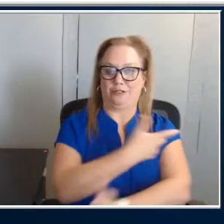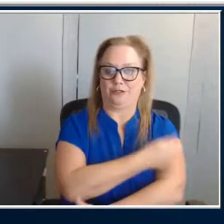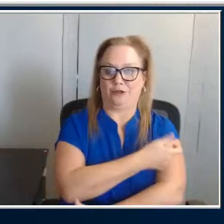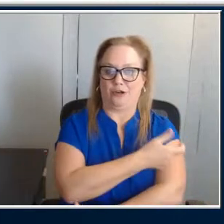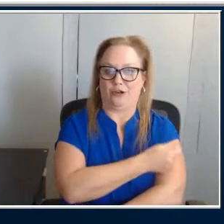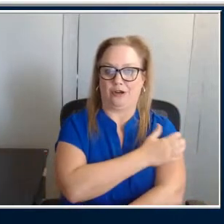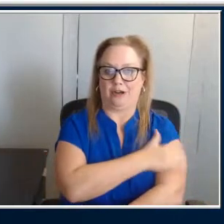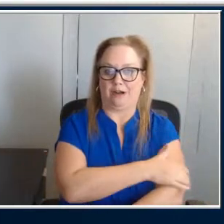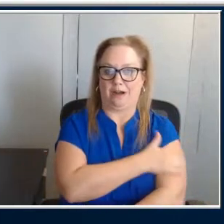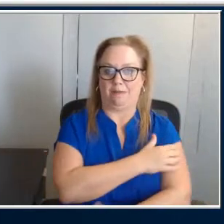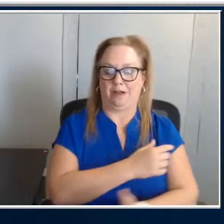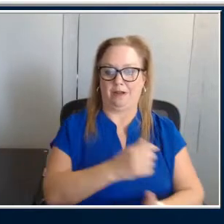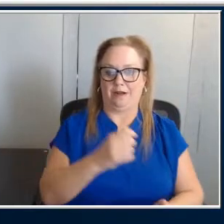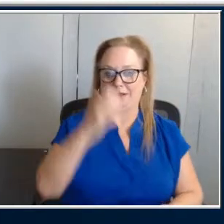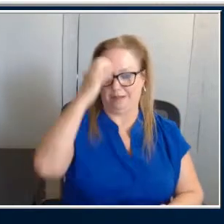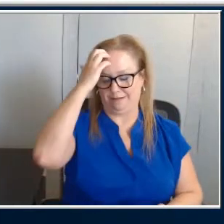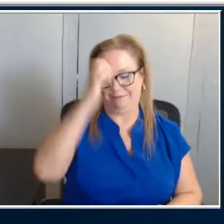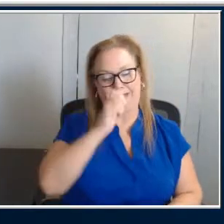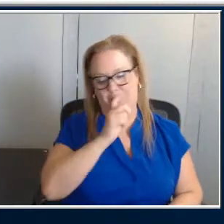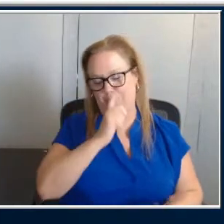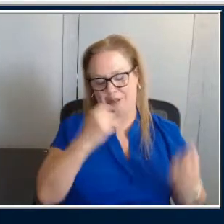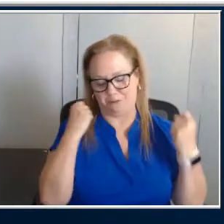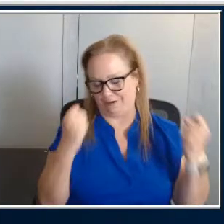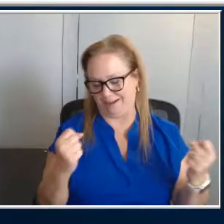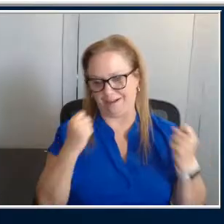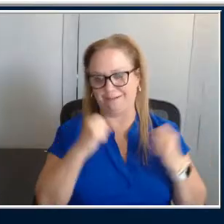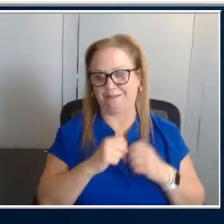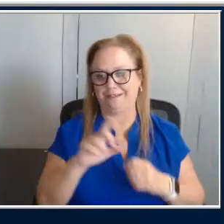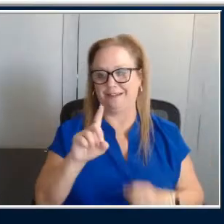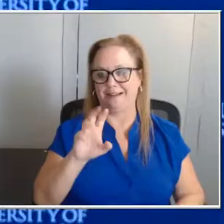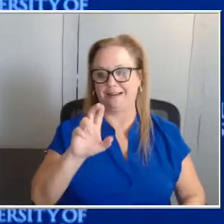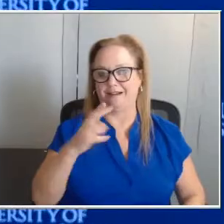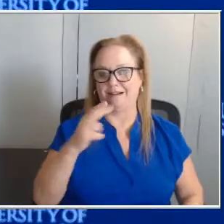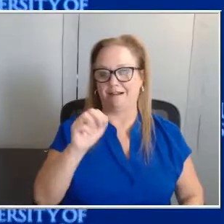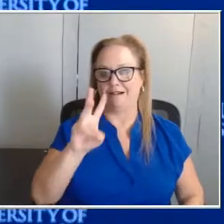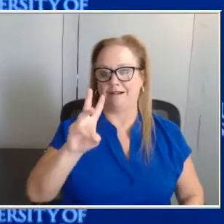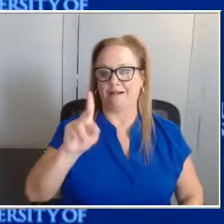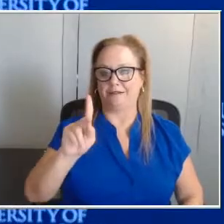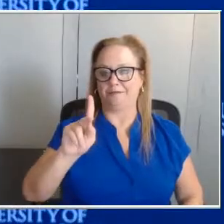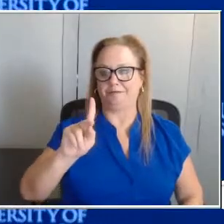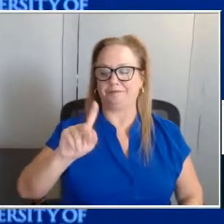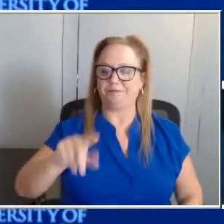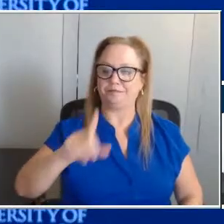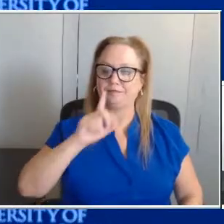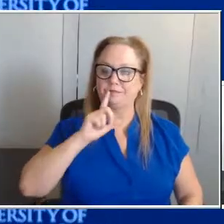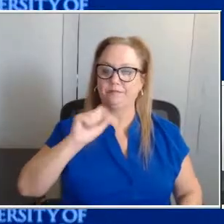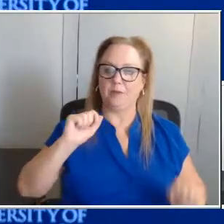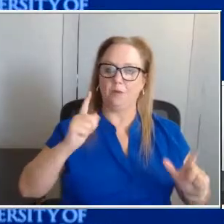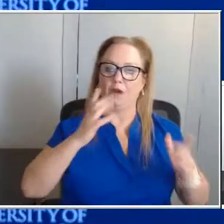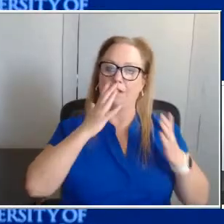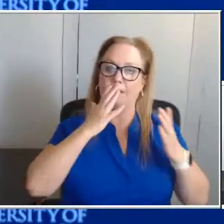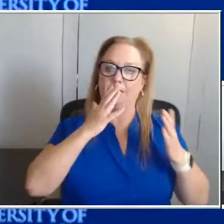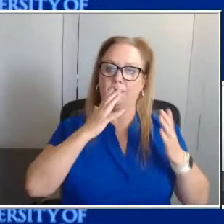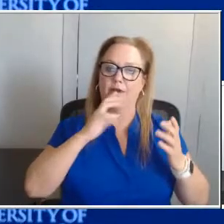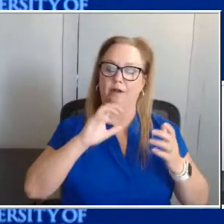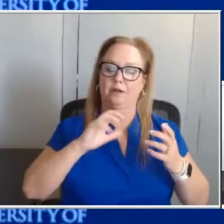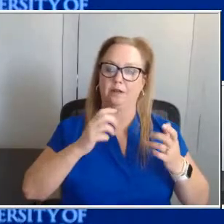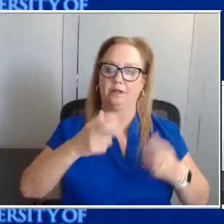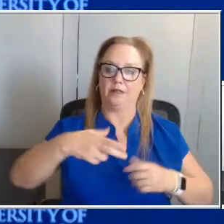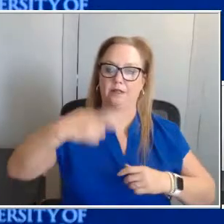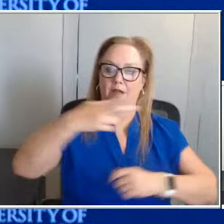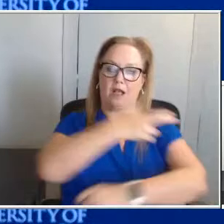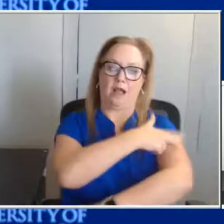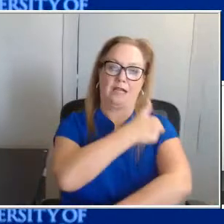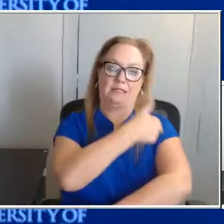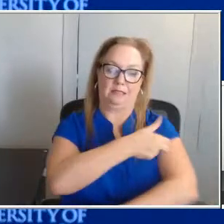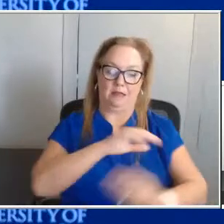working out. Yes. Not really. Yeah. Okay, Doc Hawk, final thoughts. Yeah, I think we are all thankful that the number of hospitalizations,